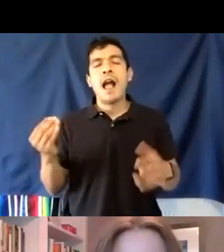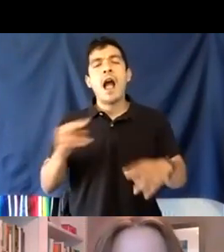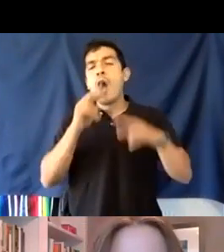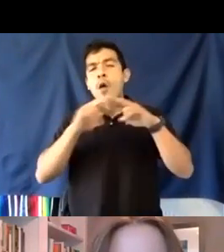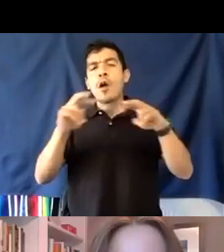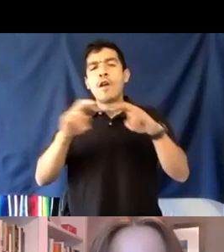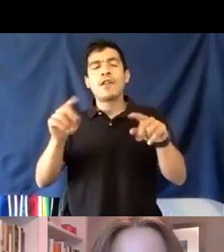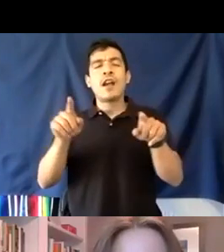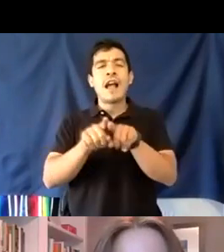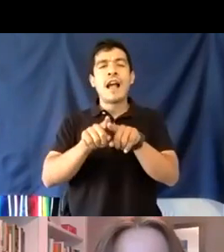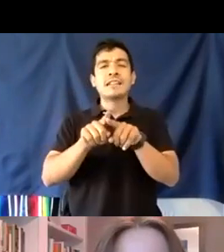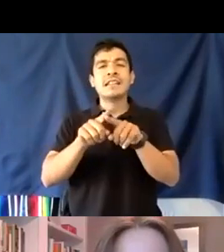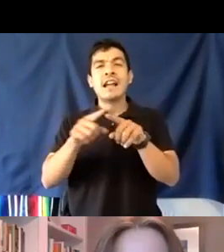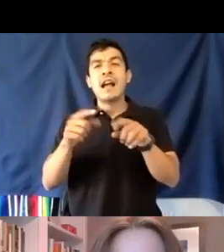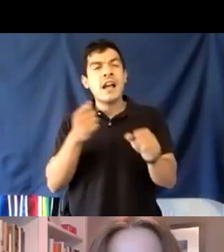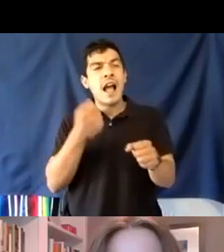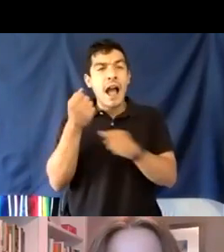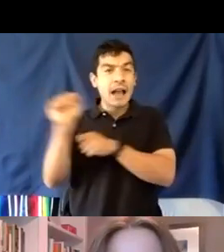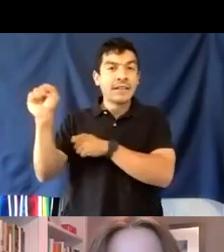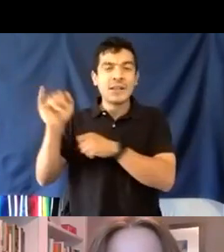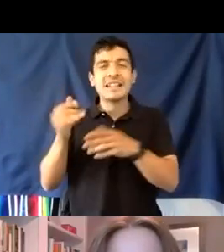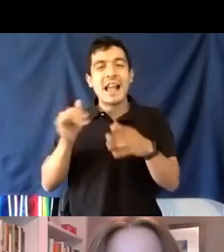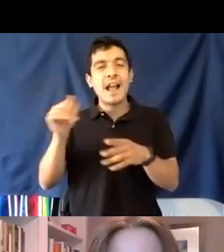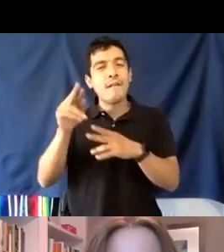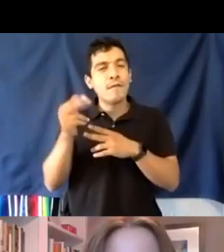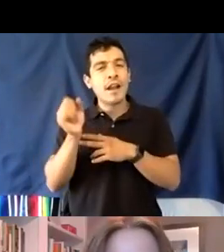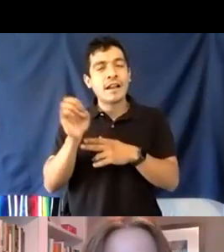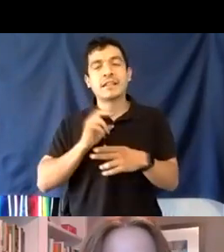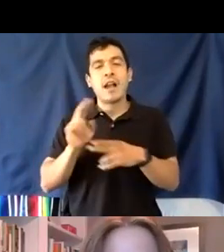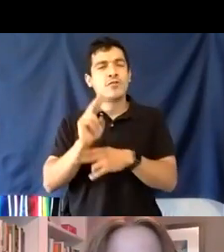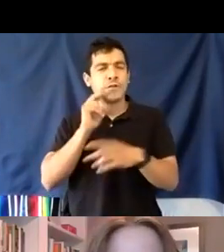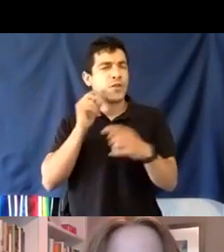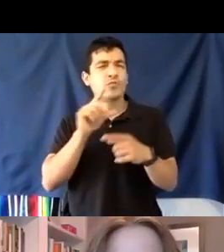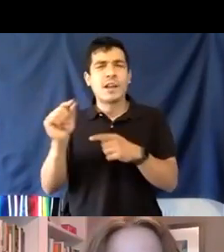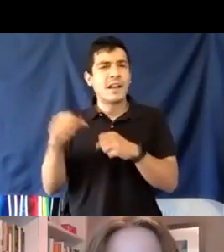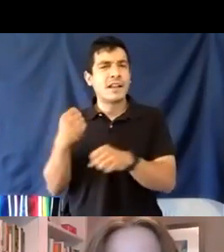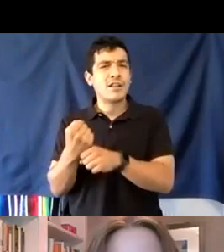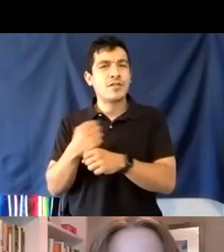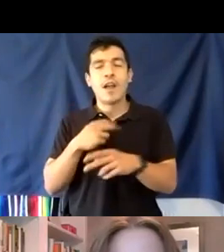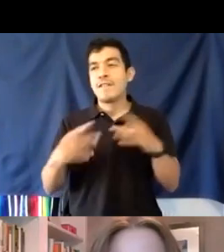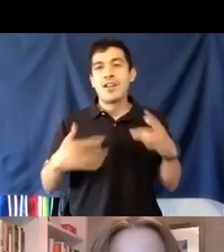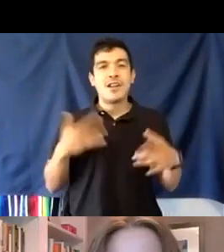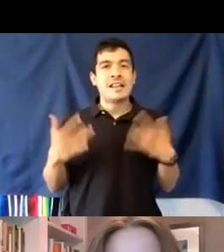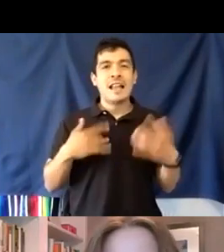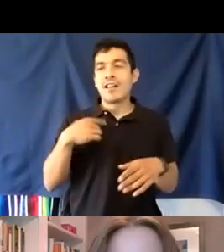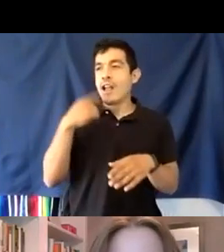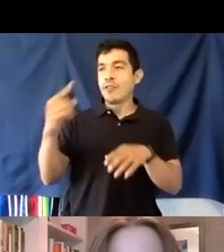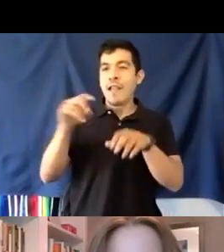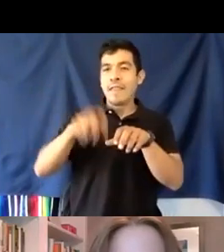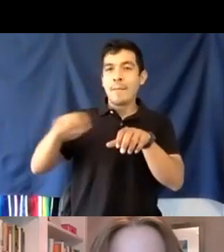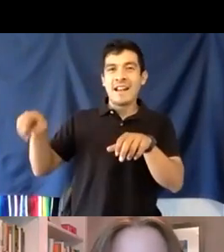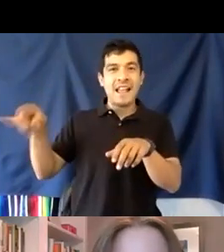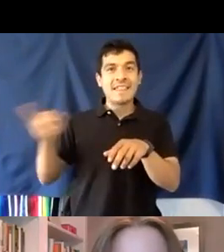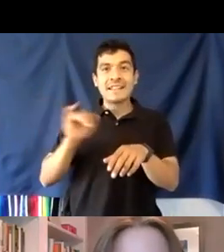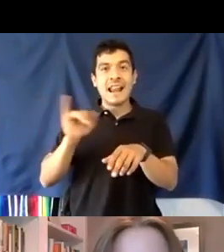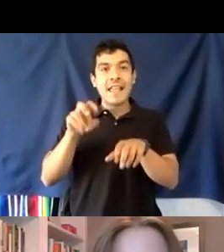phrase that I've actually used for 20 years. So I'm really thrilled. I told the panelists last week on our pre-brief. This is like the